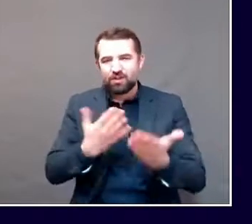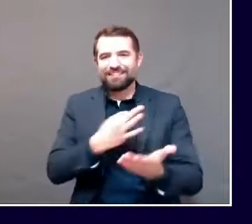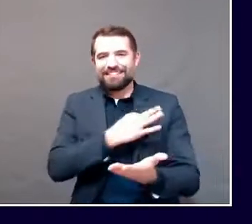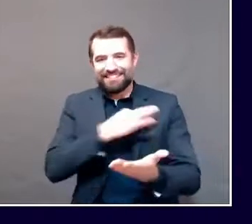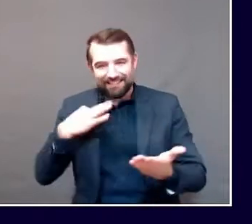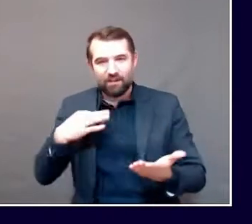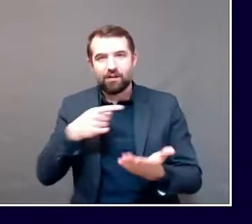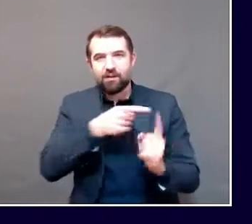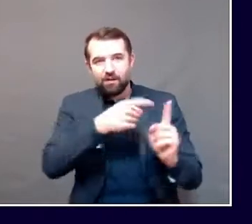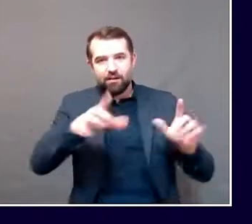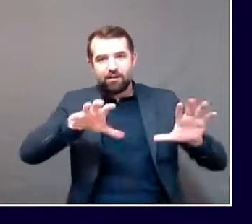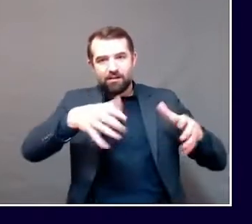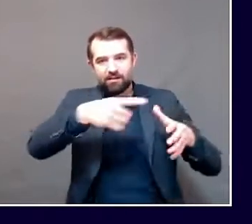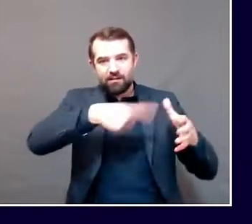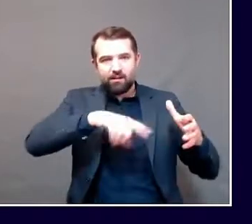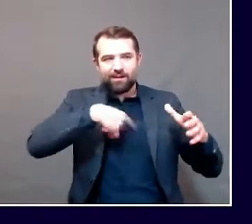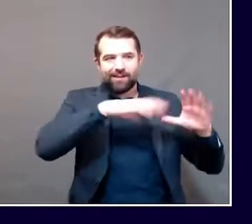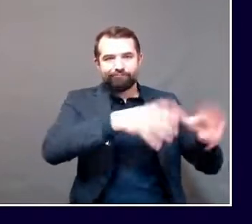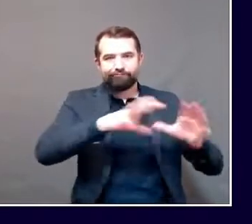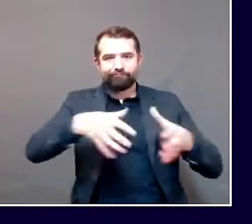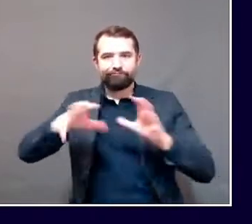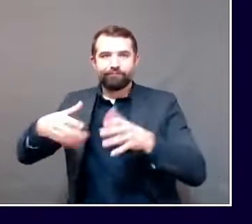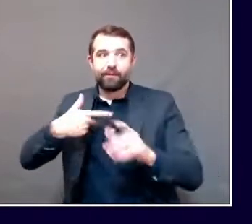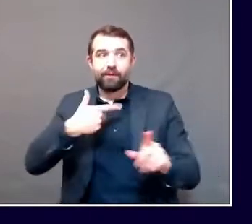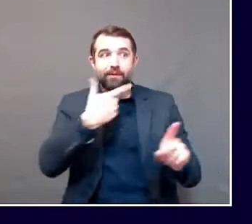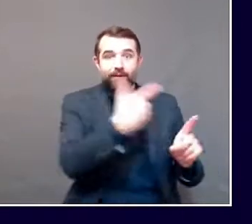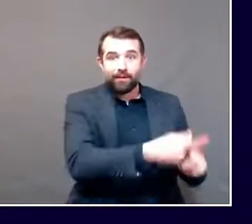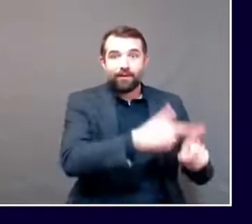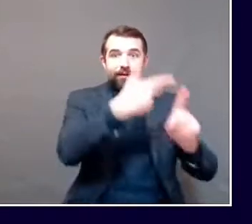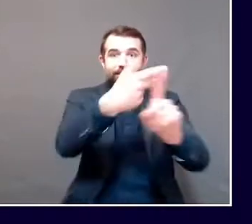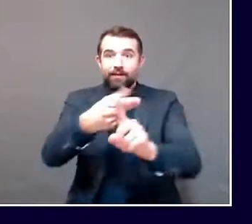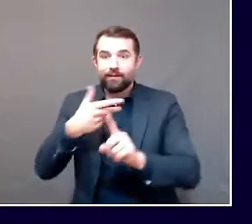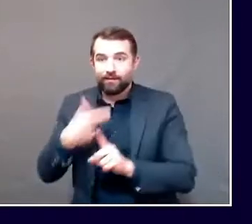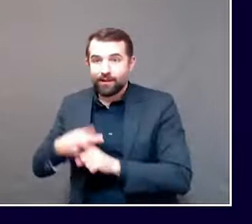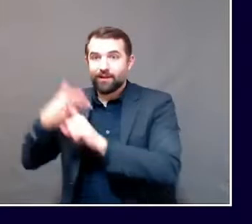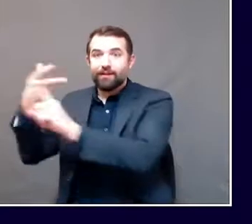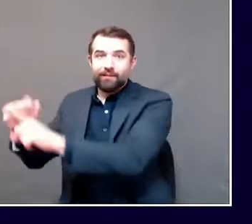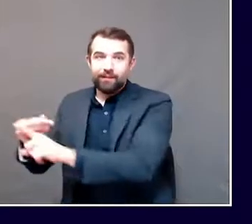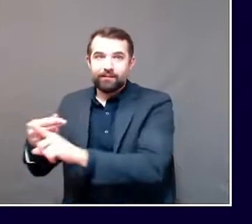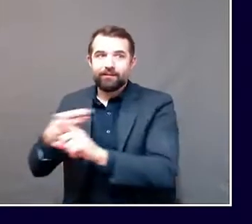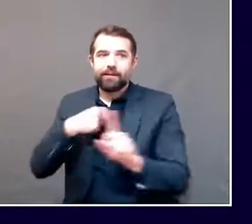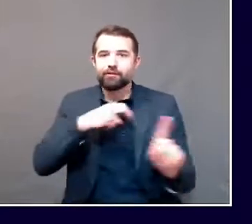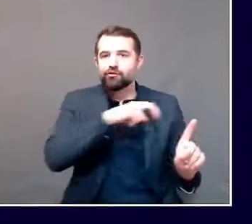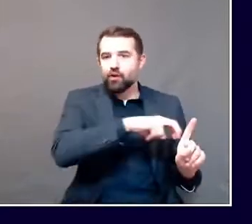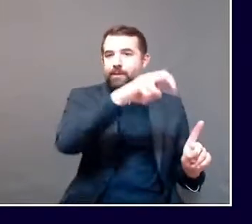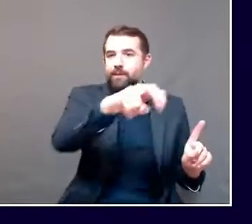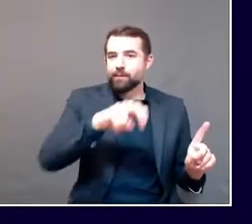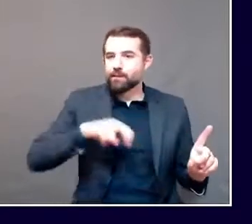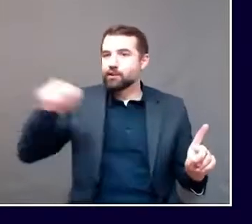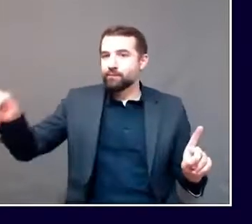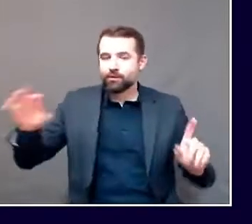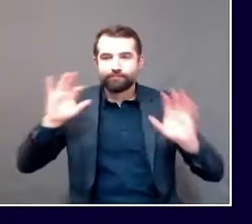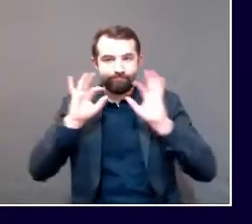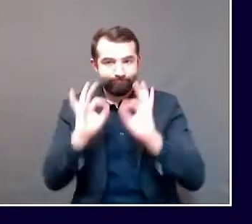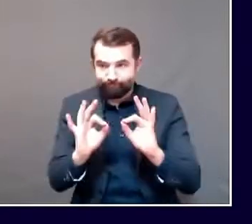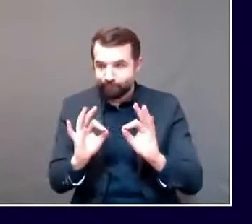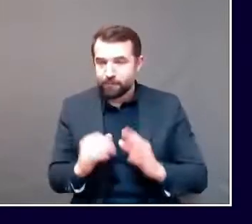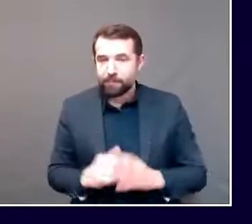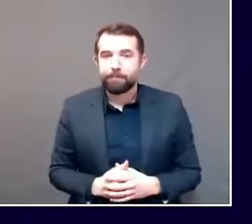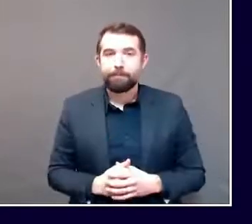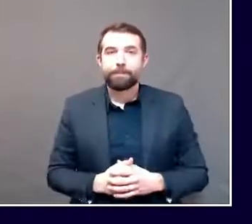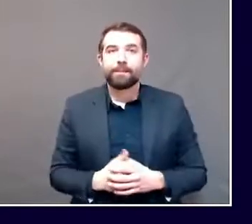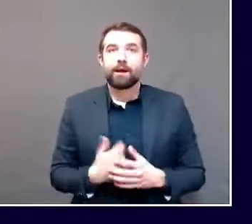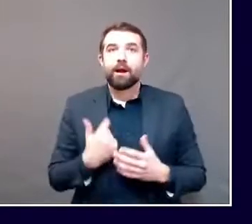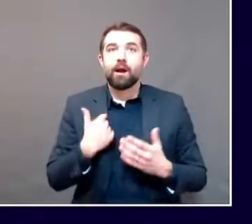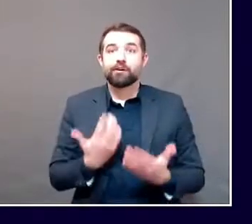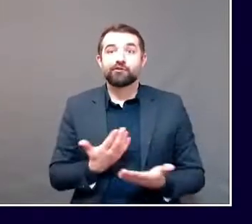EMS systems to make those decisions on the order in which they are vaccinating individuals. We provide the parameters around